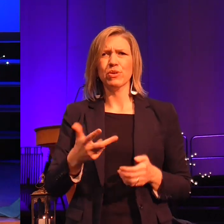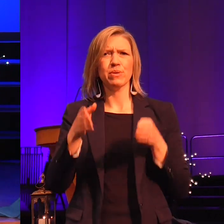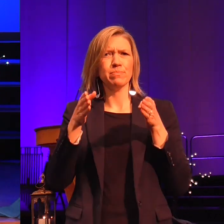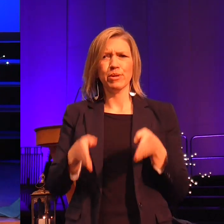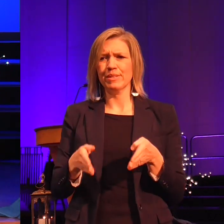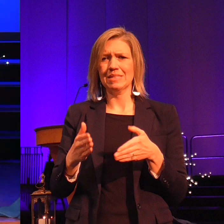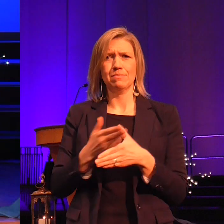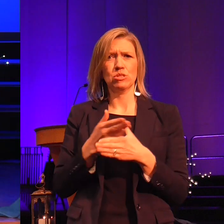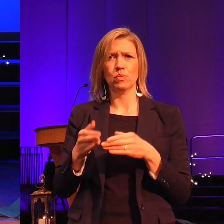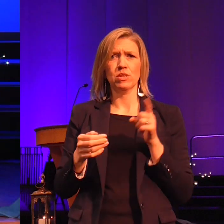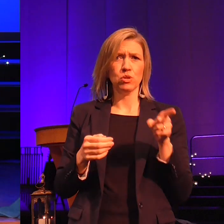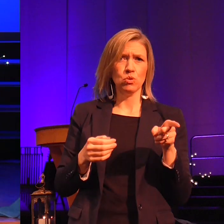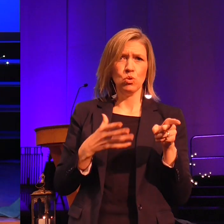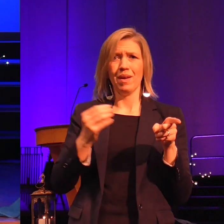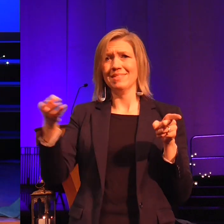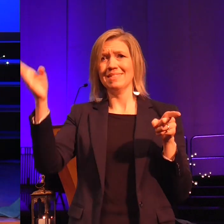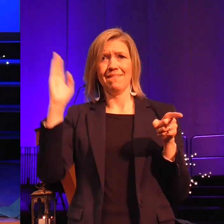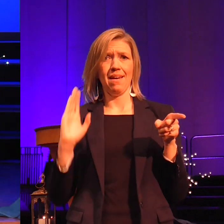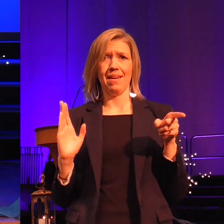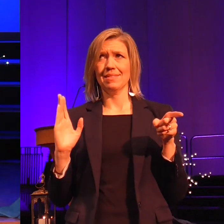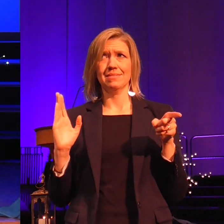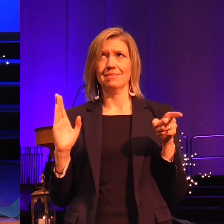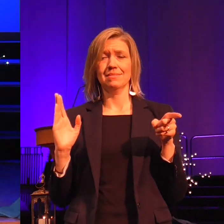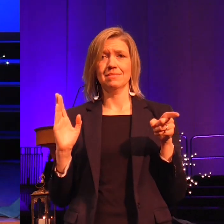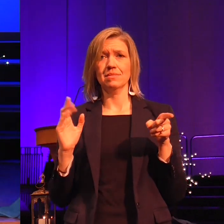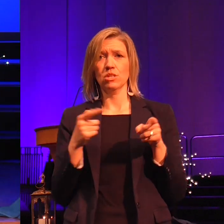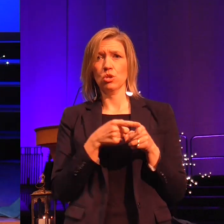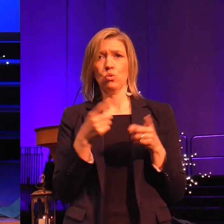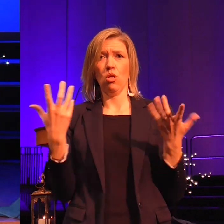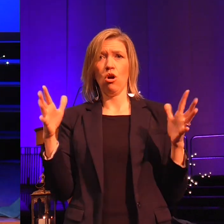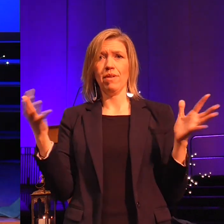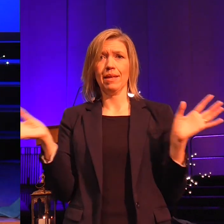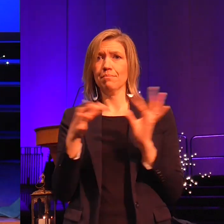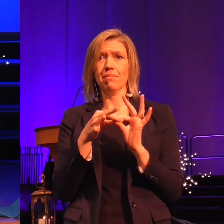and the divine. You're plugged in.